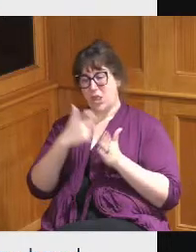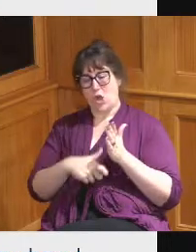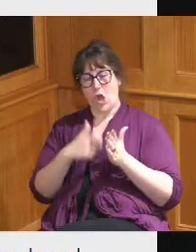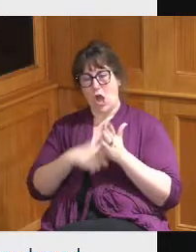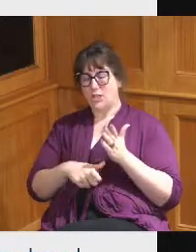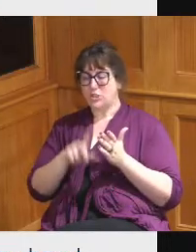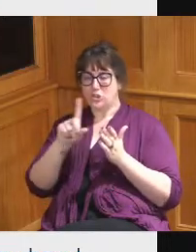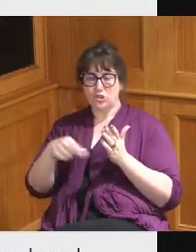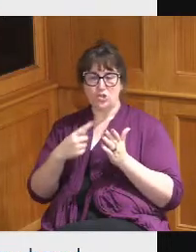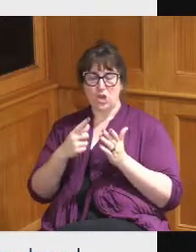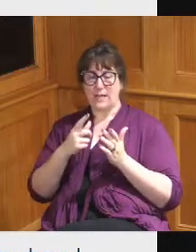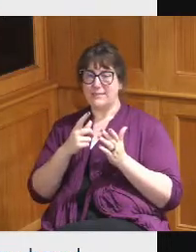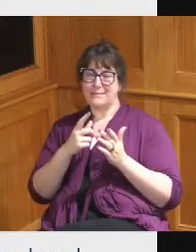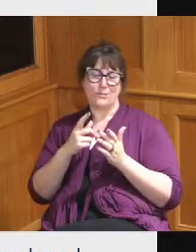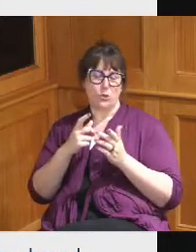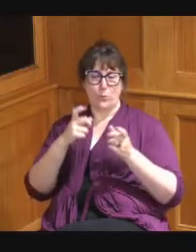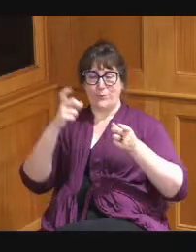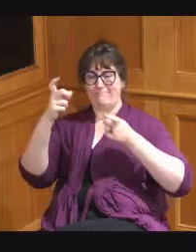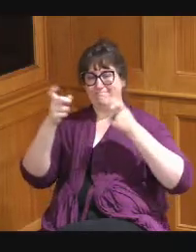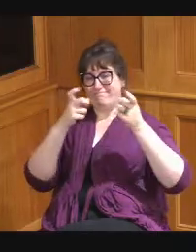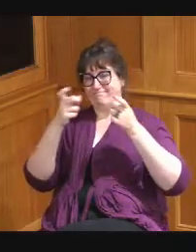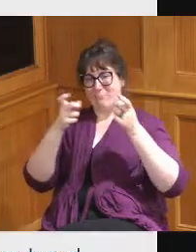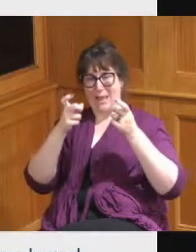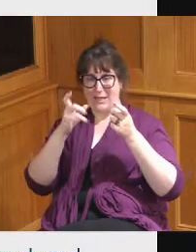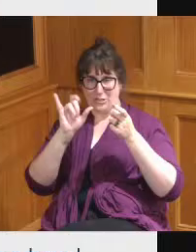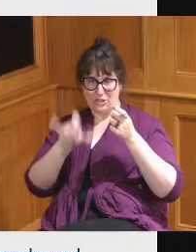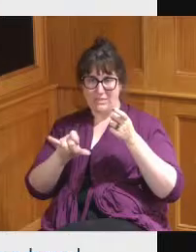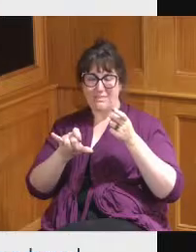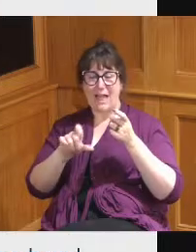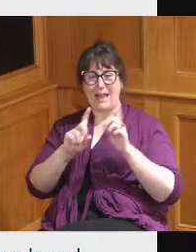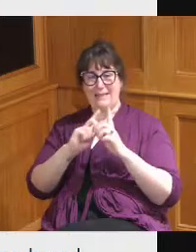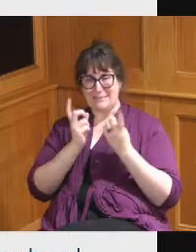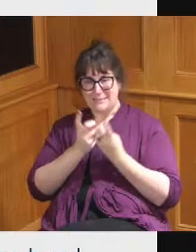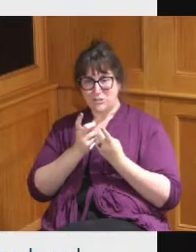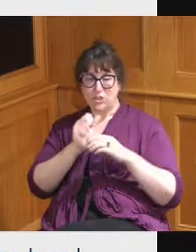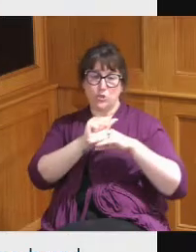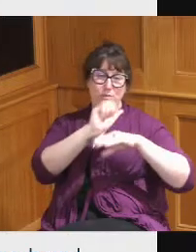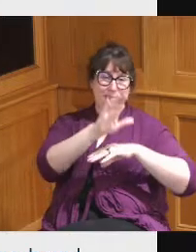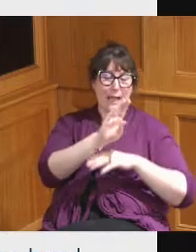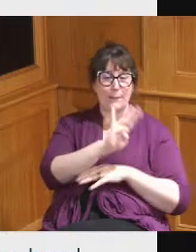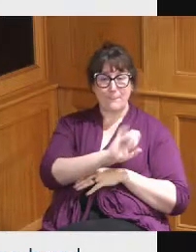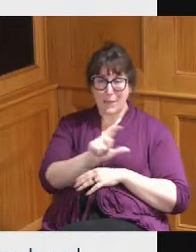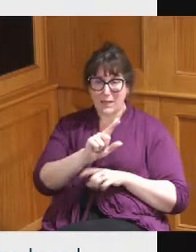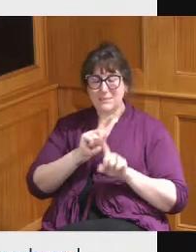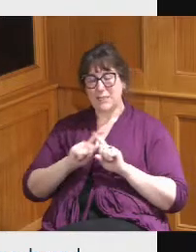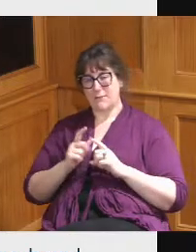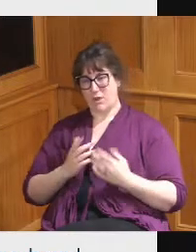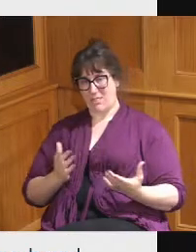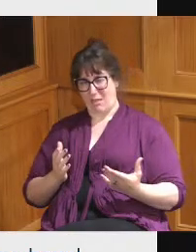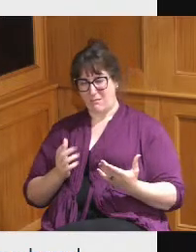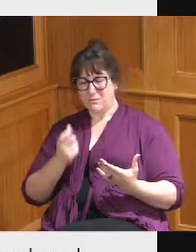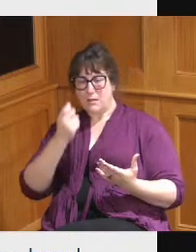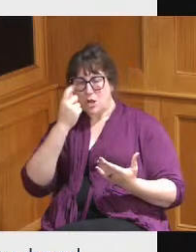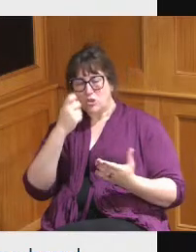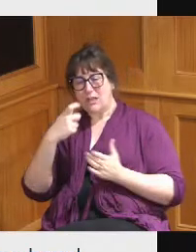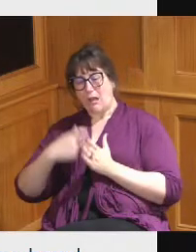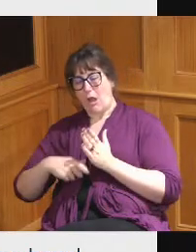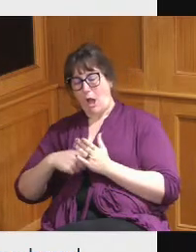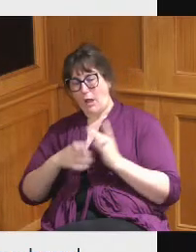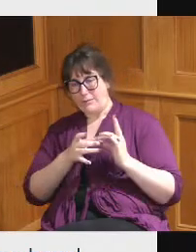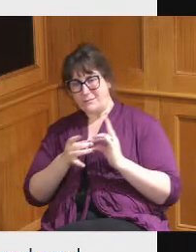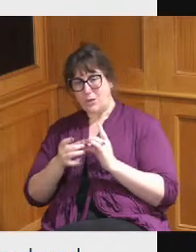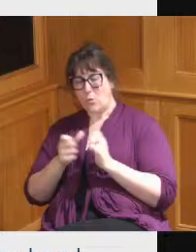to administratively manage the sewer district, to send bills out. And there's also costs associated